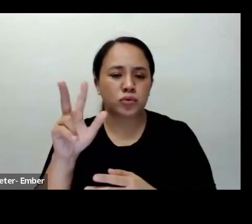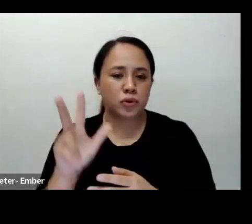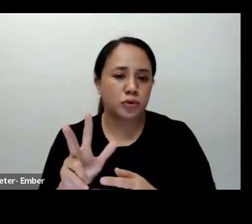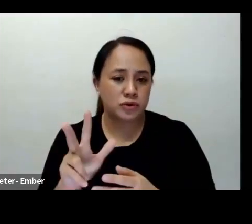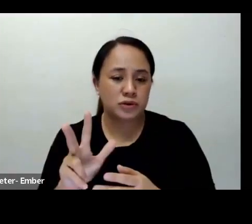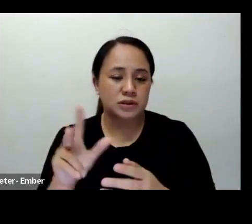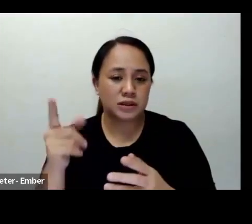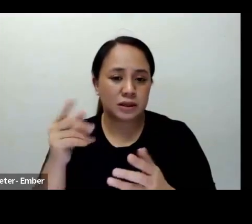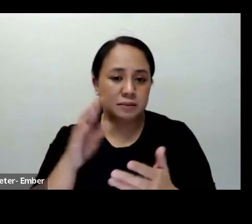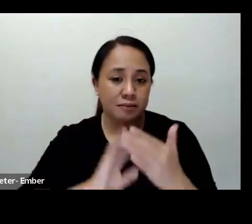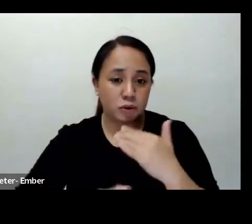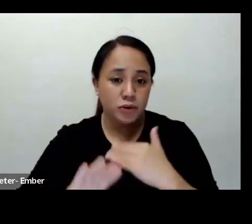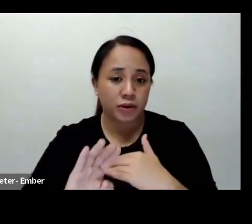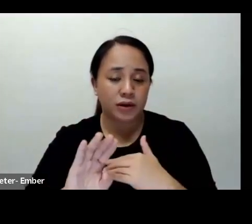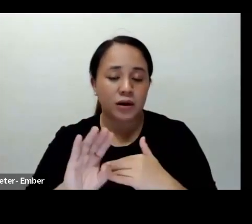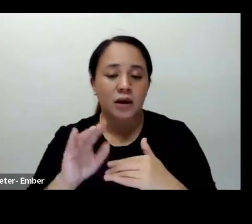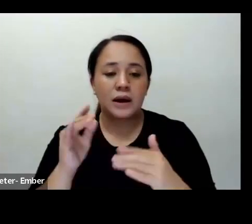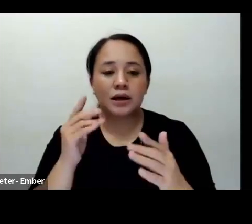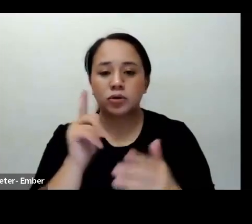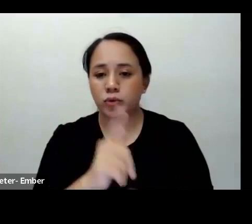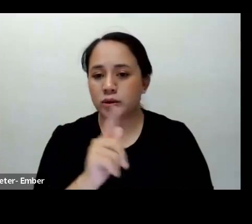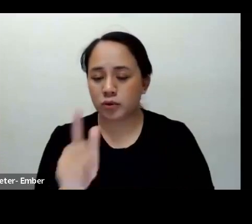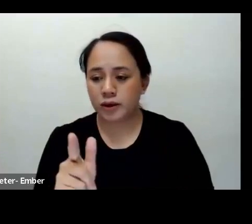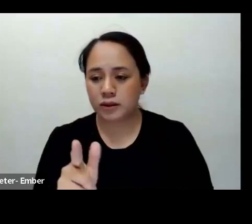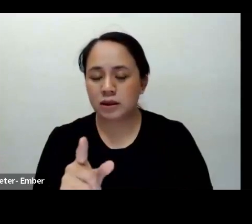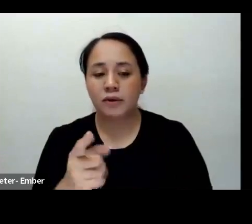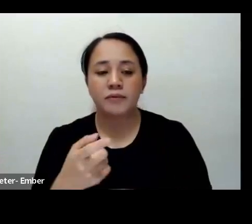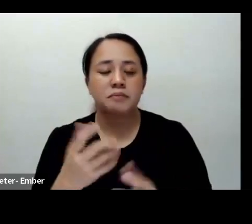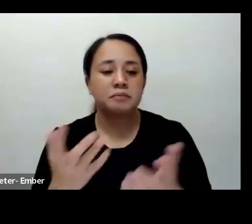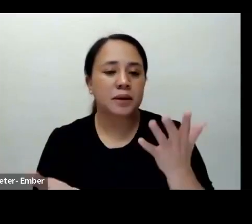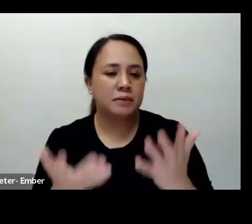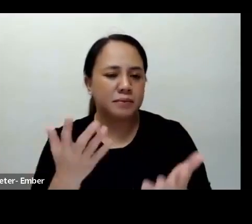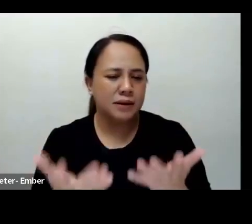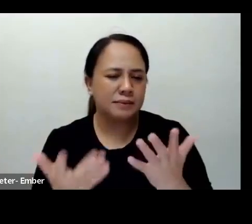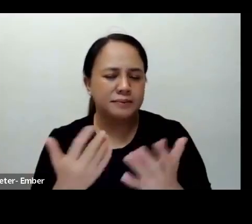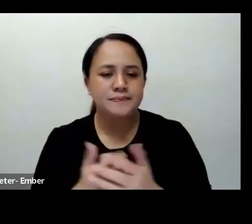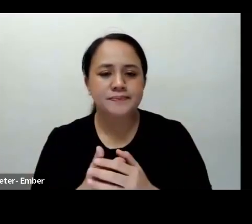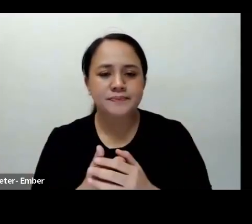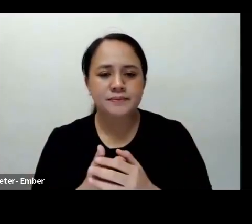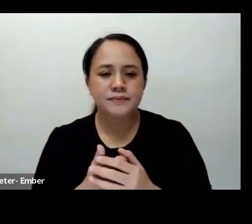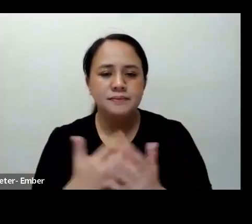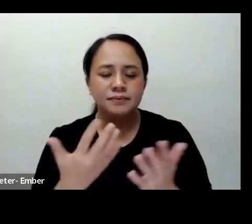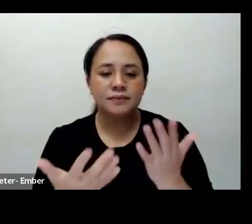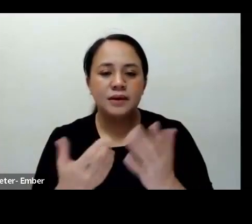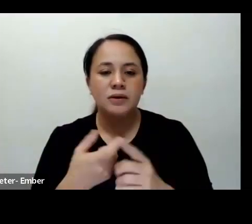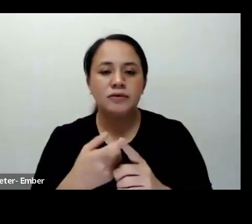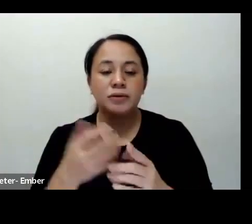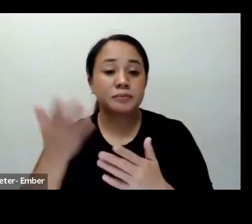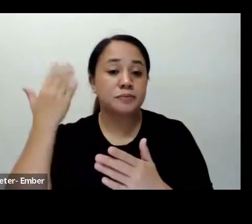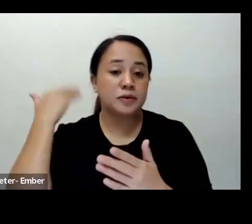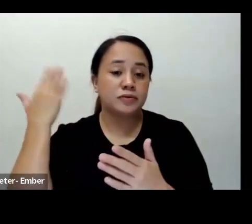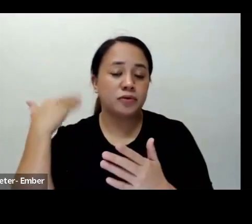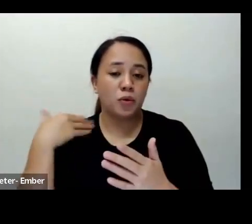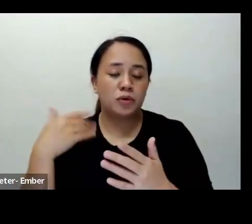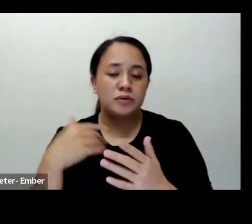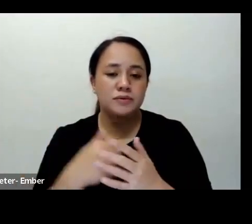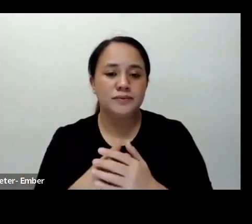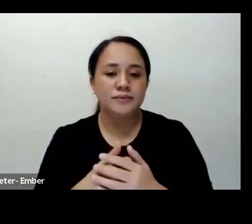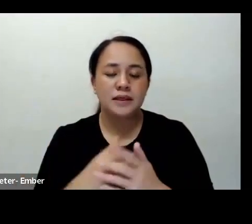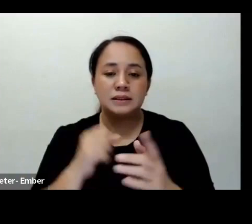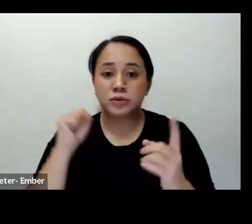births in 2020 were probably from previous behavior,